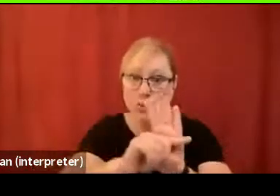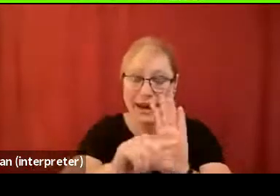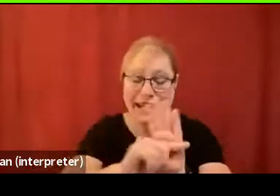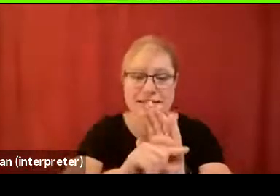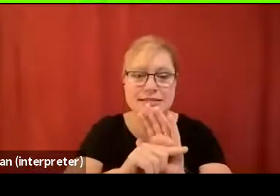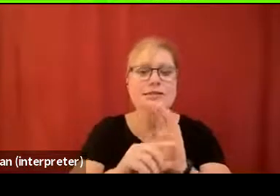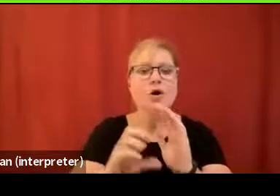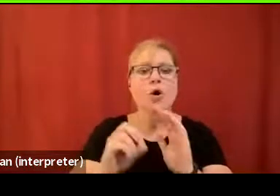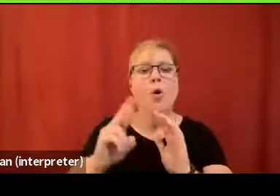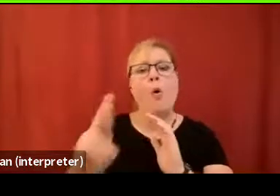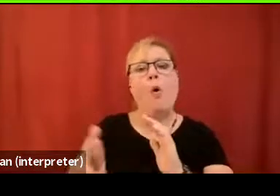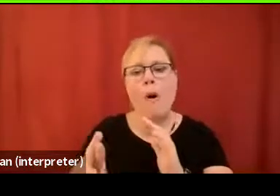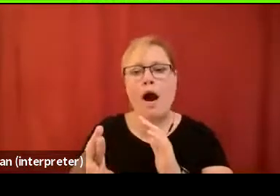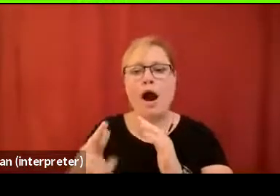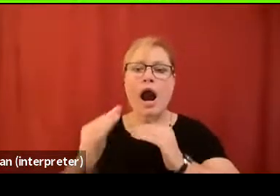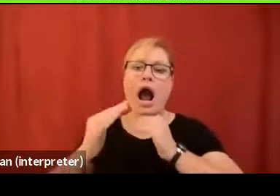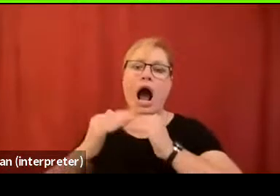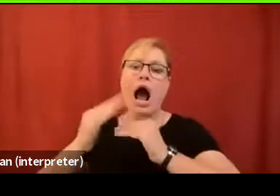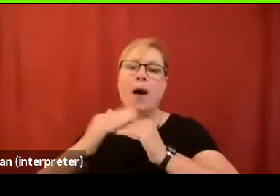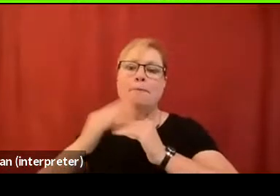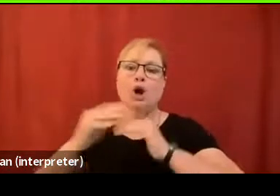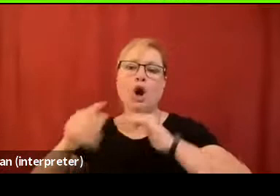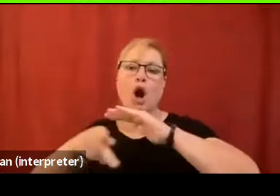upper primary school into